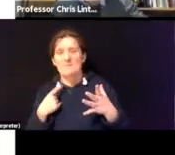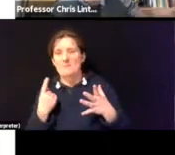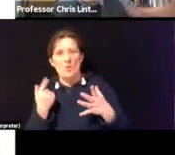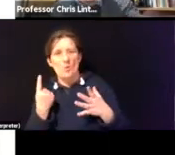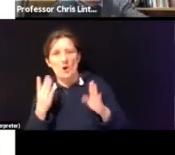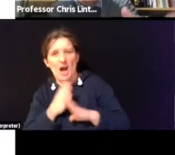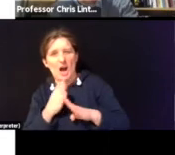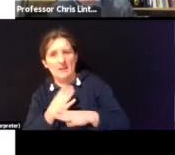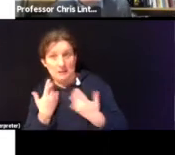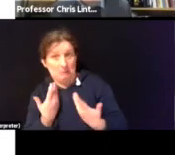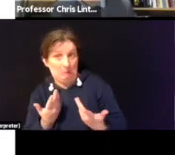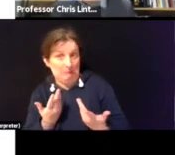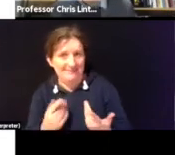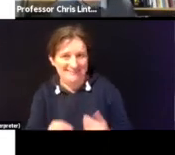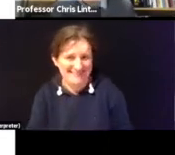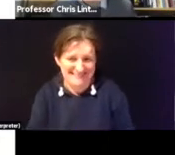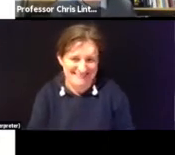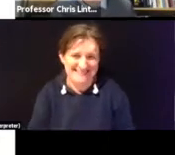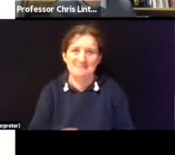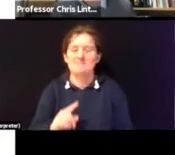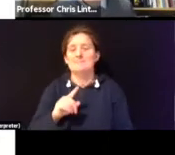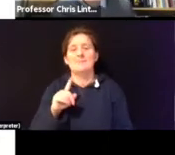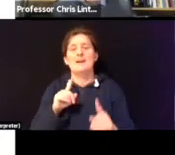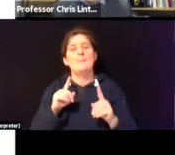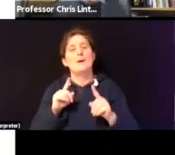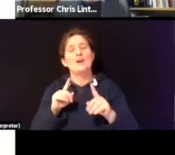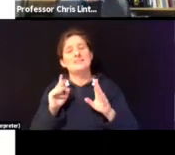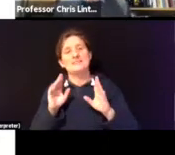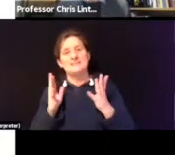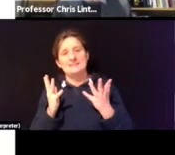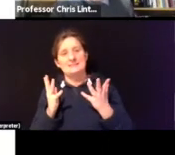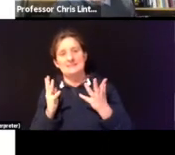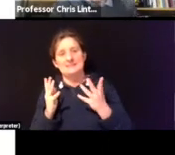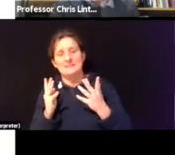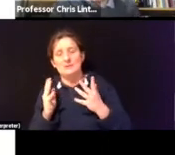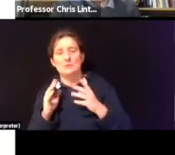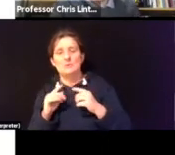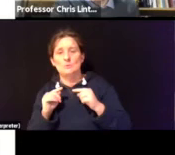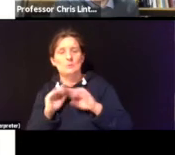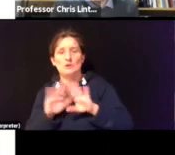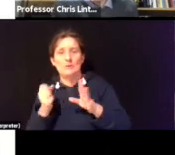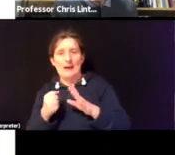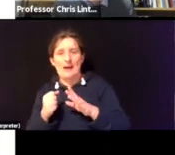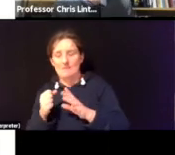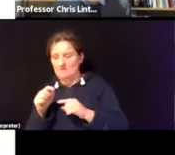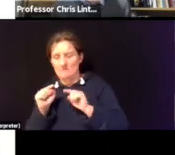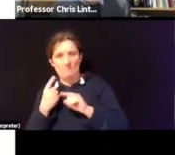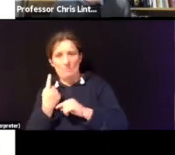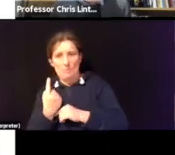on the outskirts, which you can ask me about in the questions if you like. So this is a good example of how we're